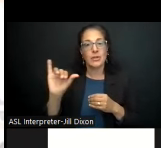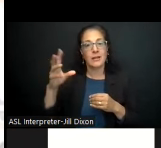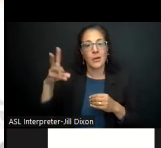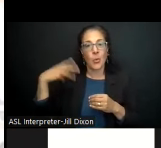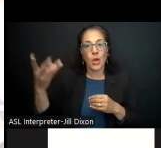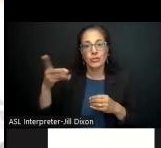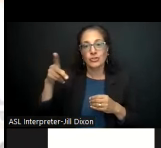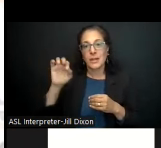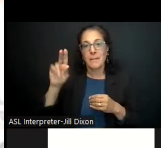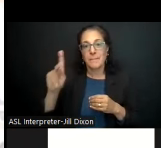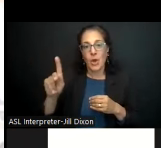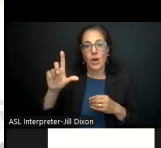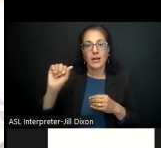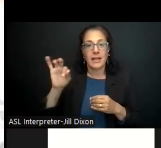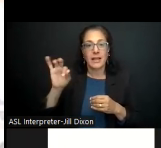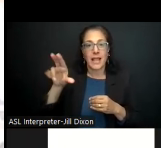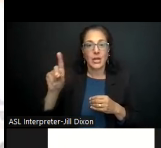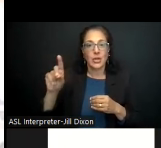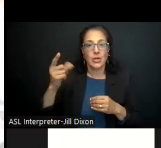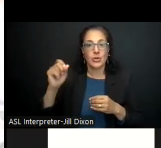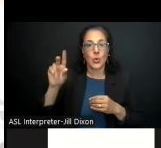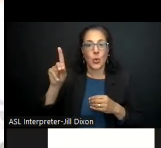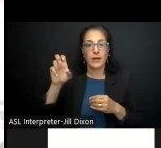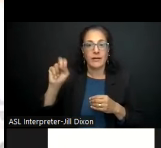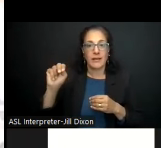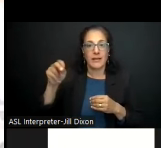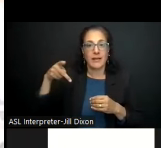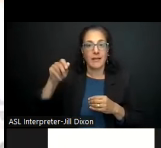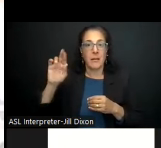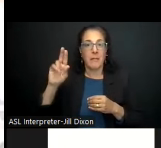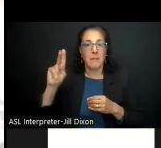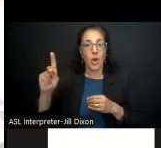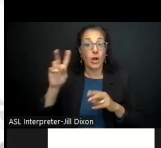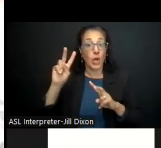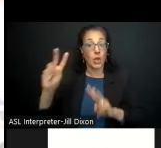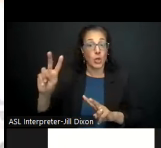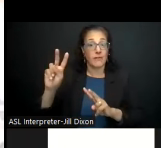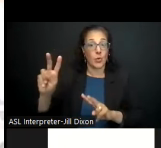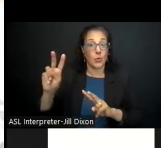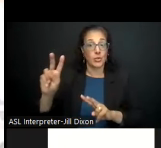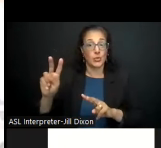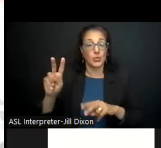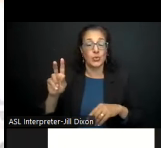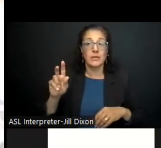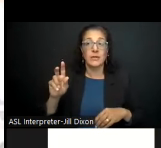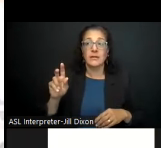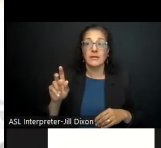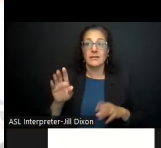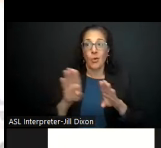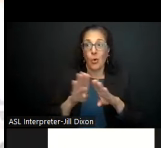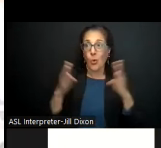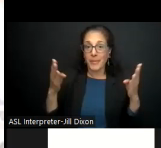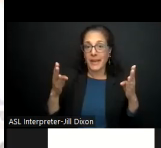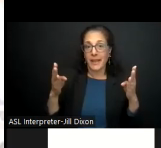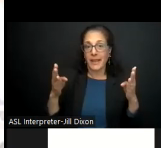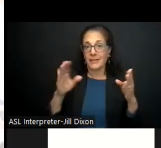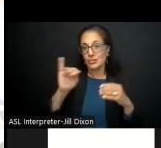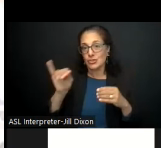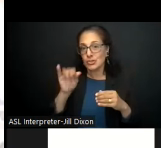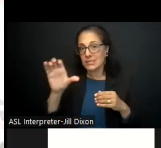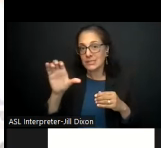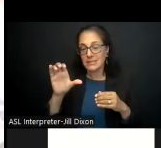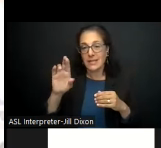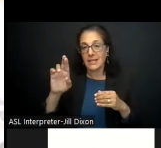Park, Leonard Gordon Park, and we're looking forward to opening up the Jersey City